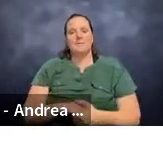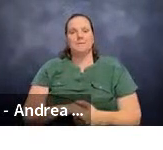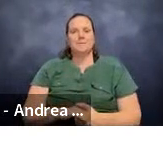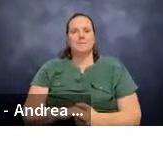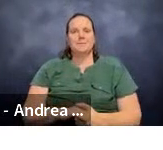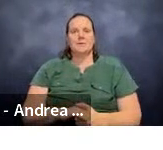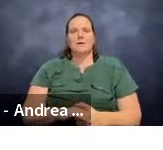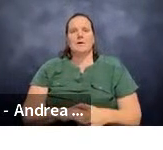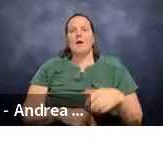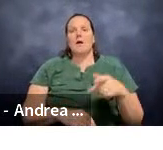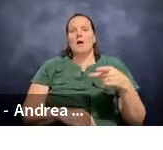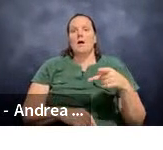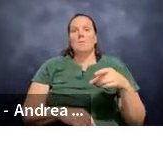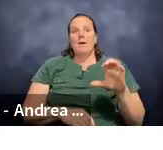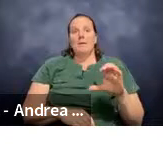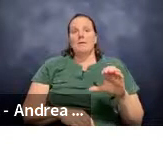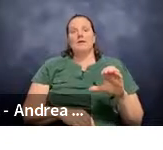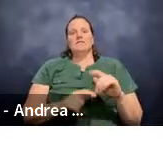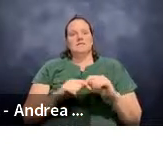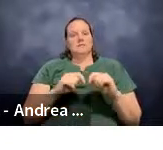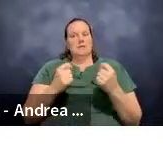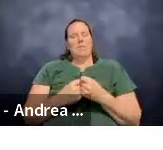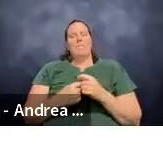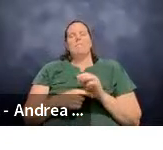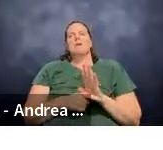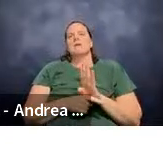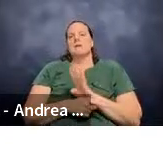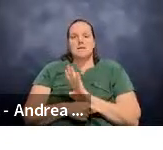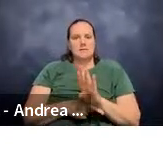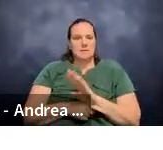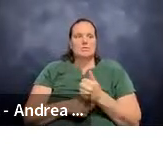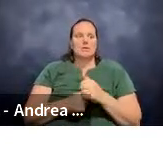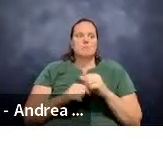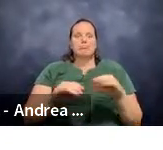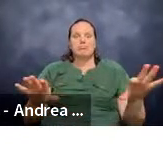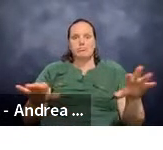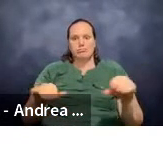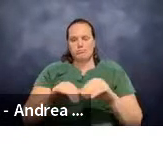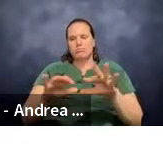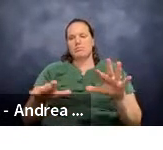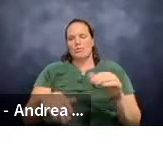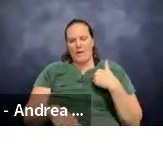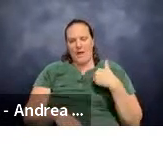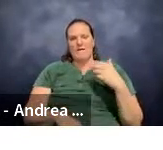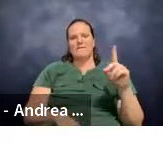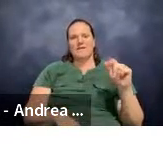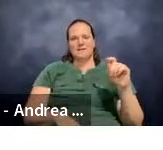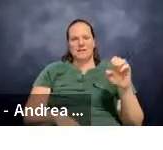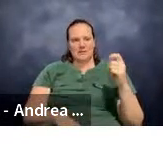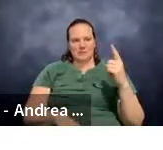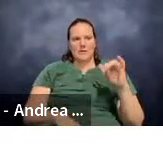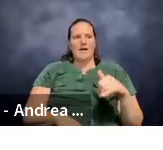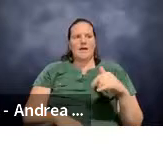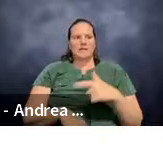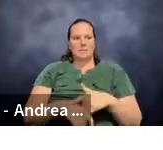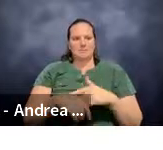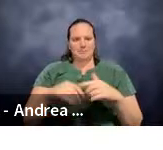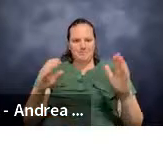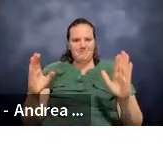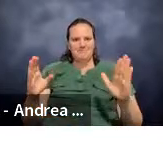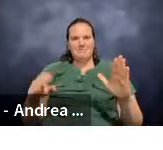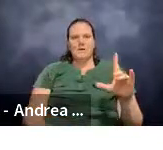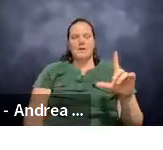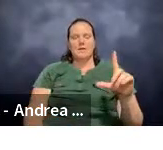as a public affairs team, we've been very busy this week trying to get the word out that we have the dates for the public comment period. And so on the